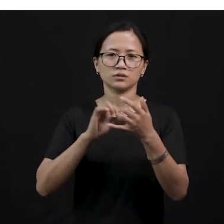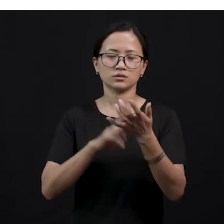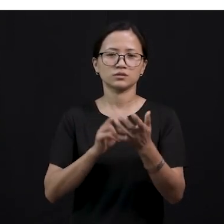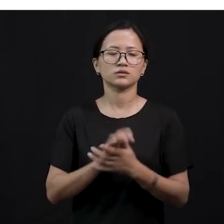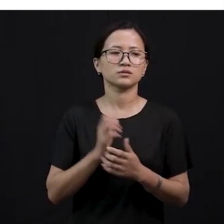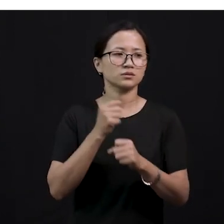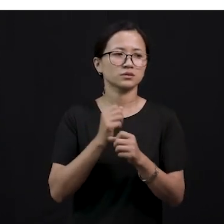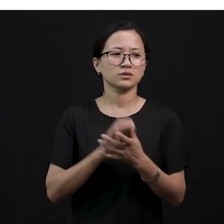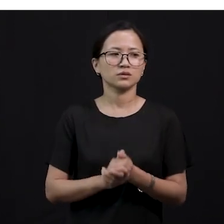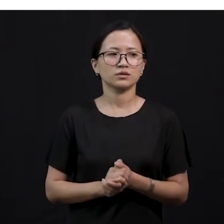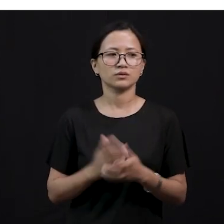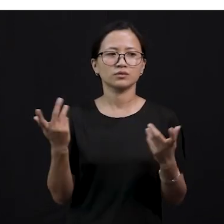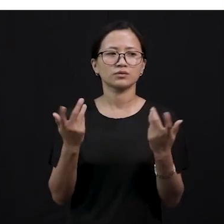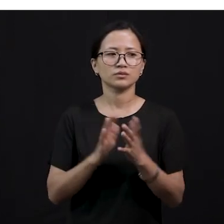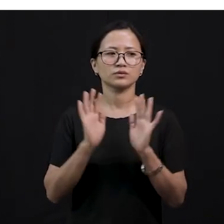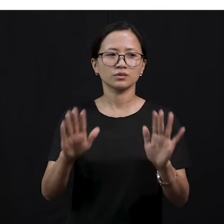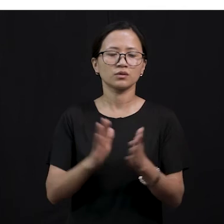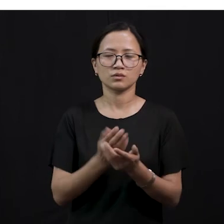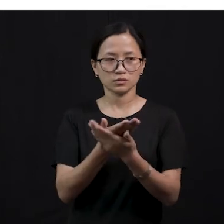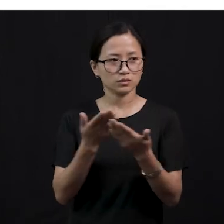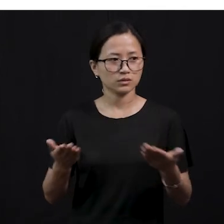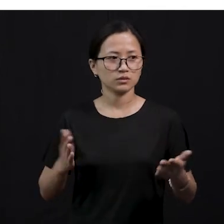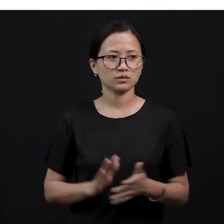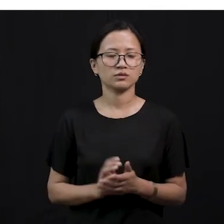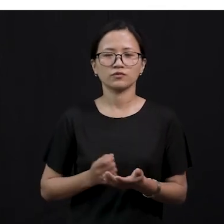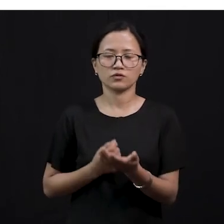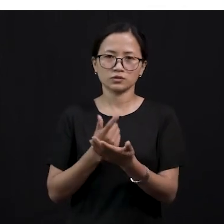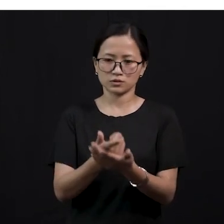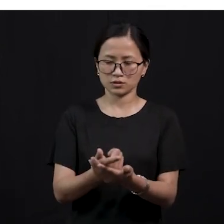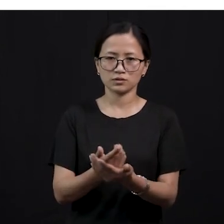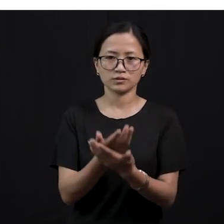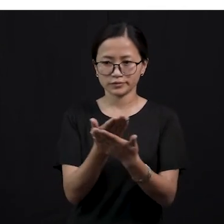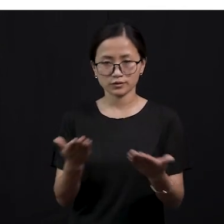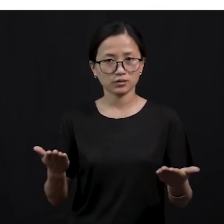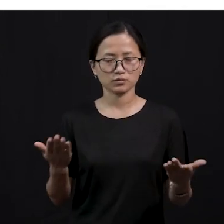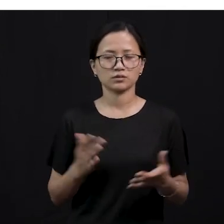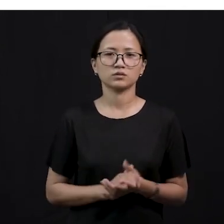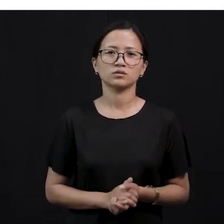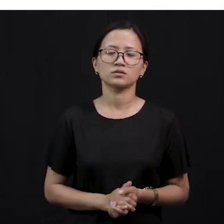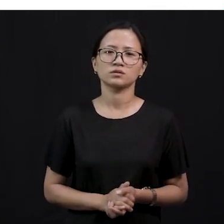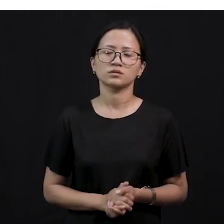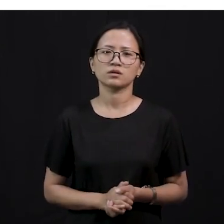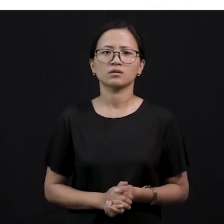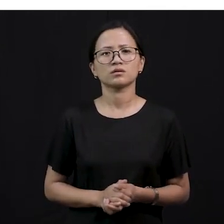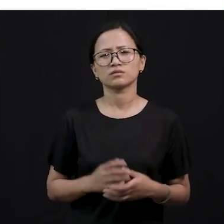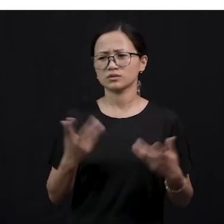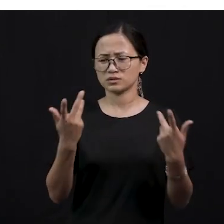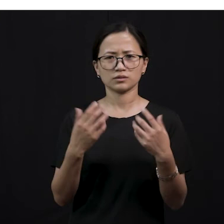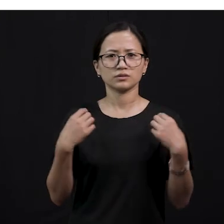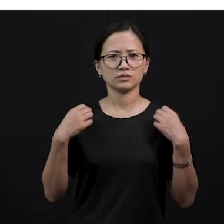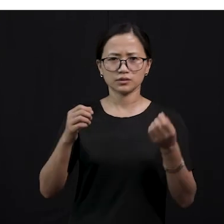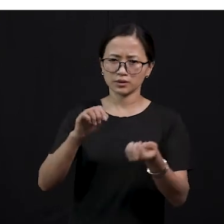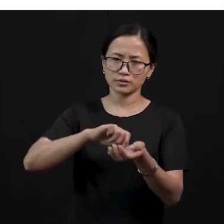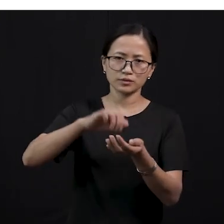is whatever product that you have. So that is all for selling that product. You want to sell a deo, you want to sell a shampoo,